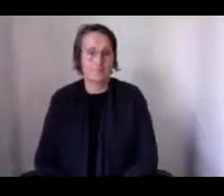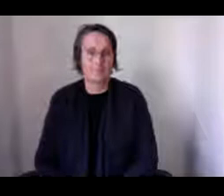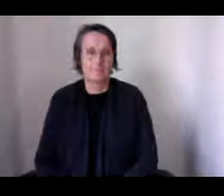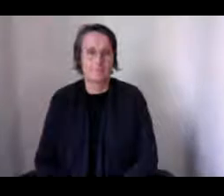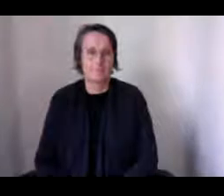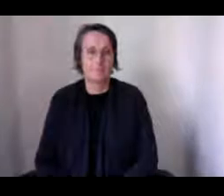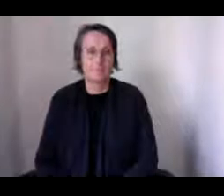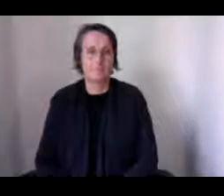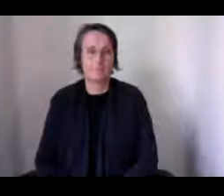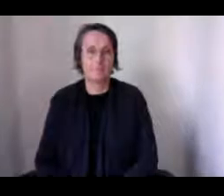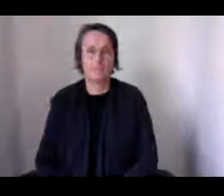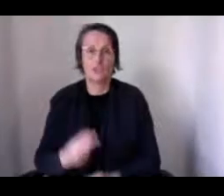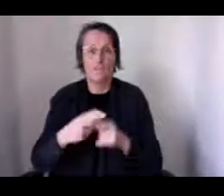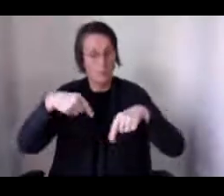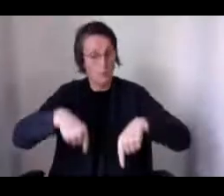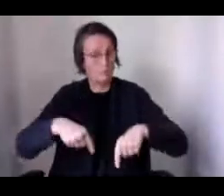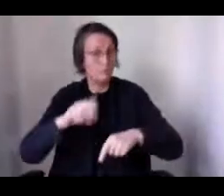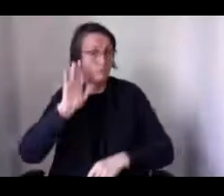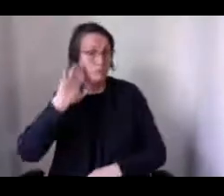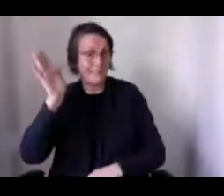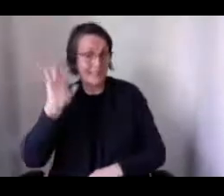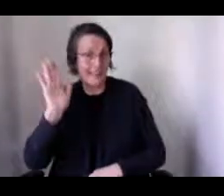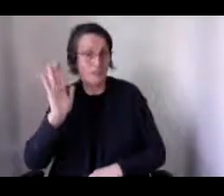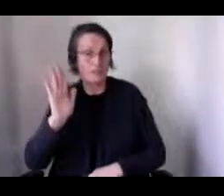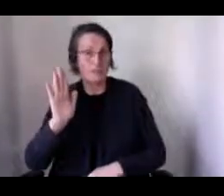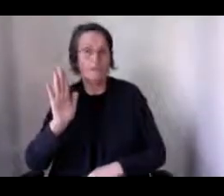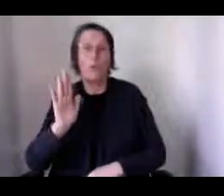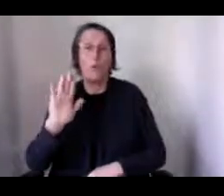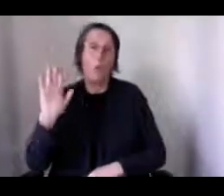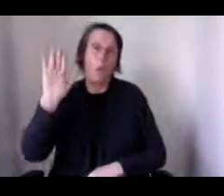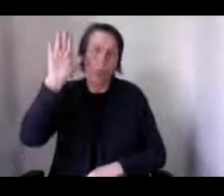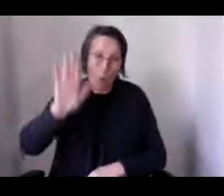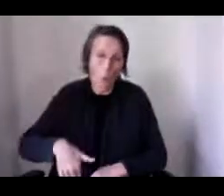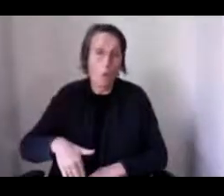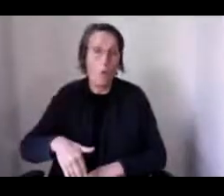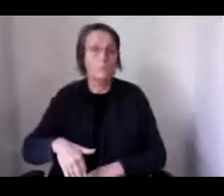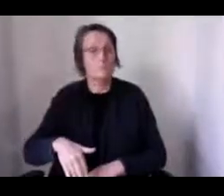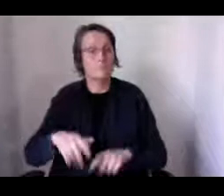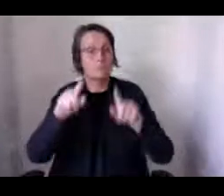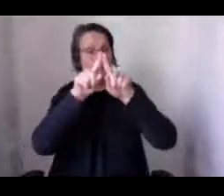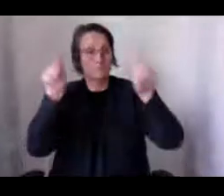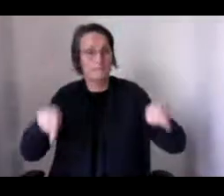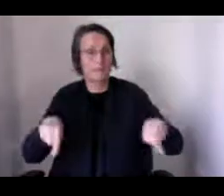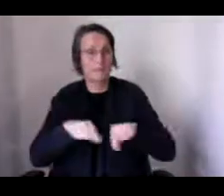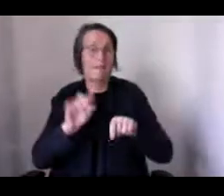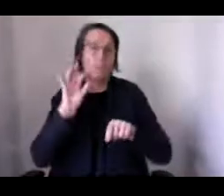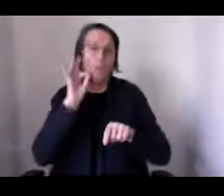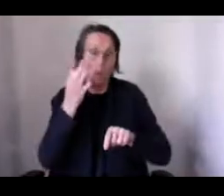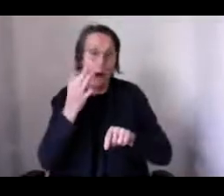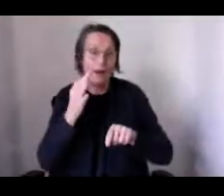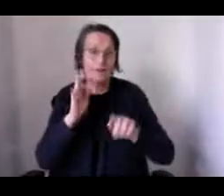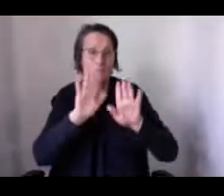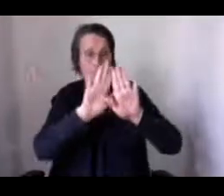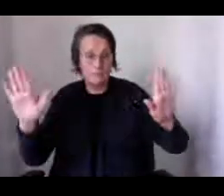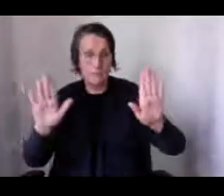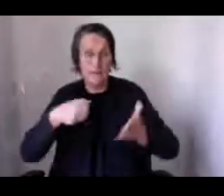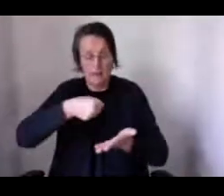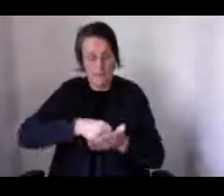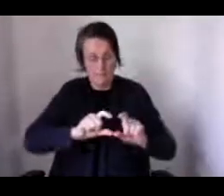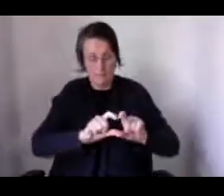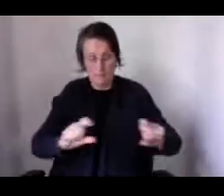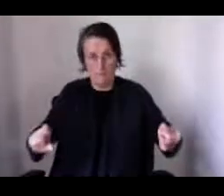So for the remainder of the presentation, all slides will have a white background with black text and a dark blue banner running along the bottom of the slide. The